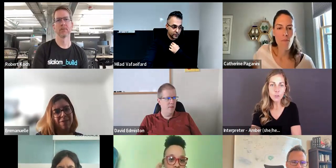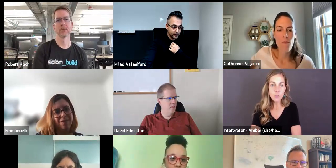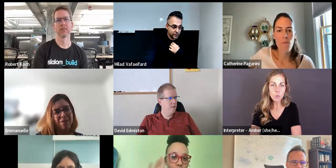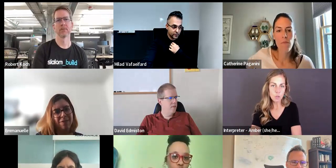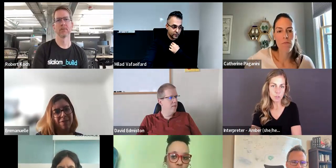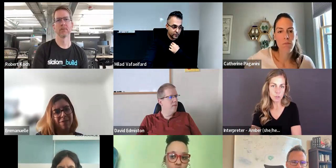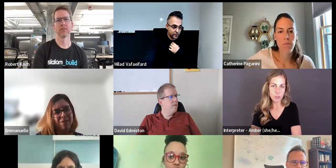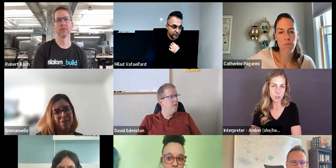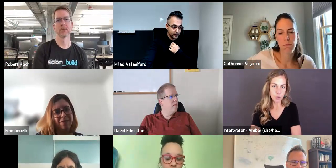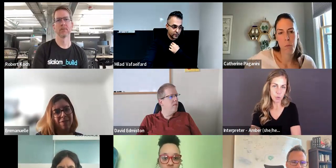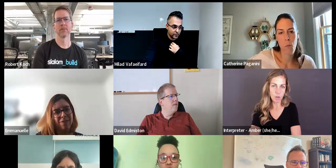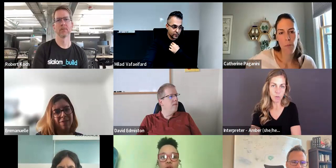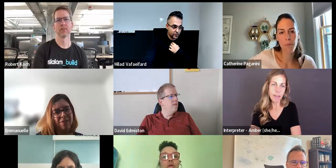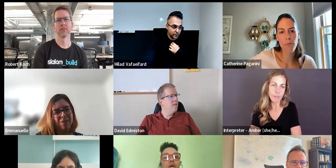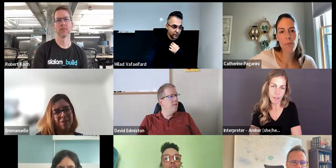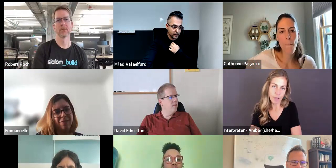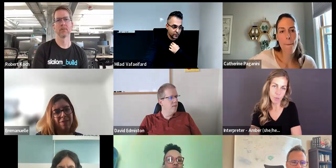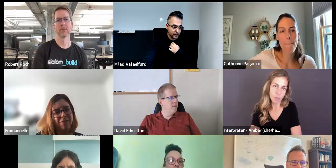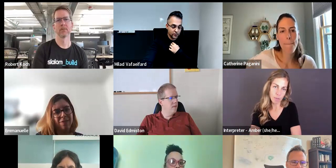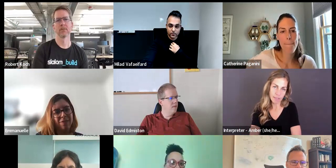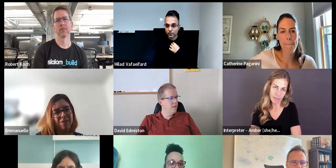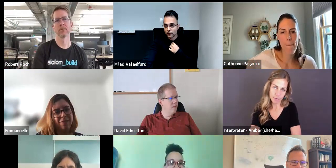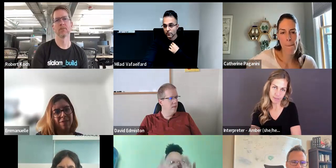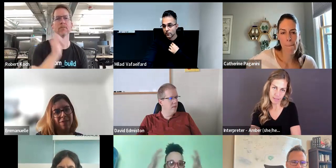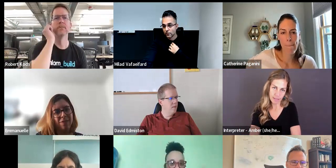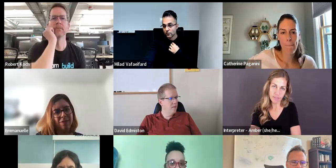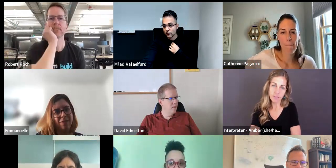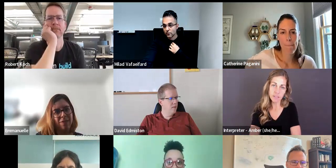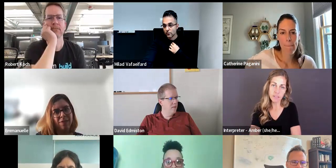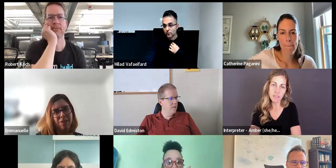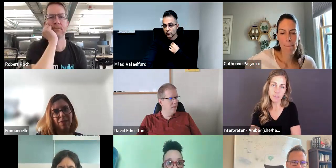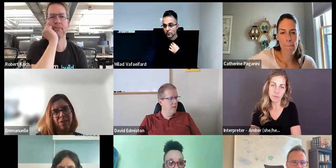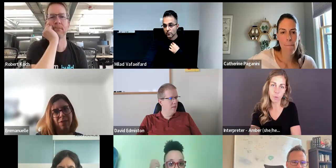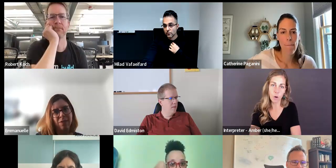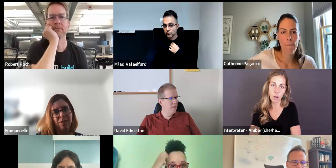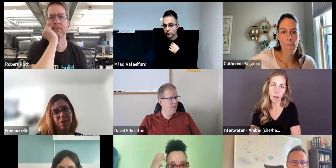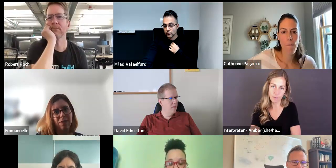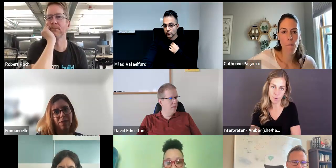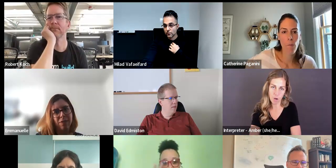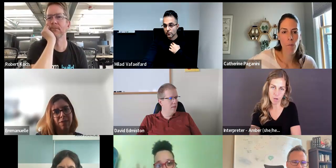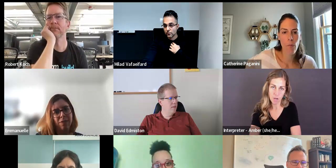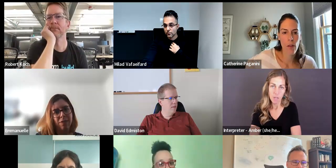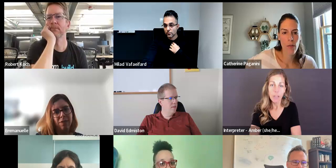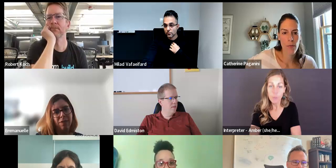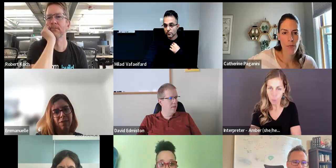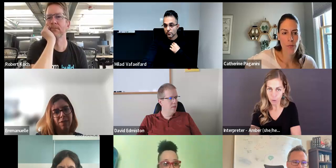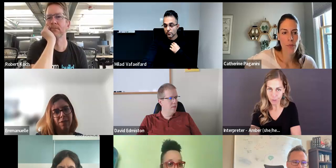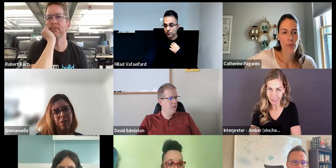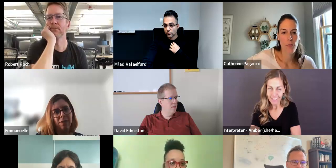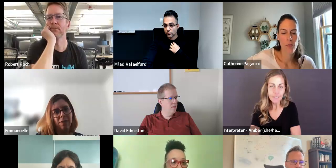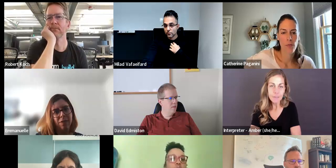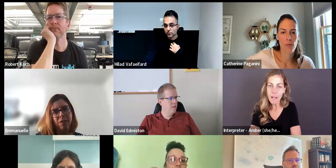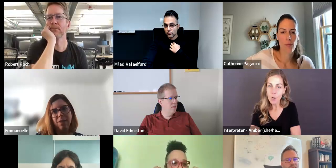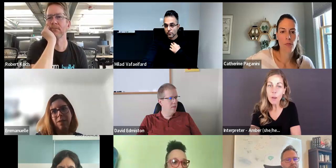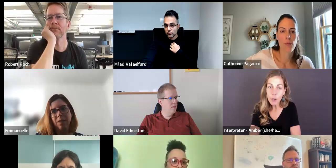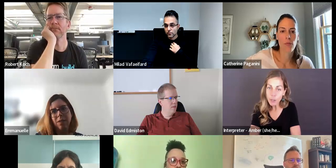I do want to reemphasize what Rob and Catherine said, that this is for everyone in the world.